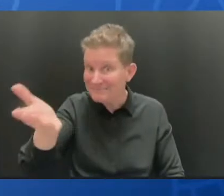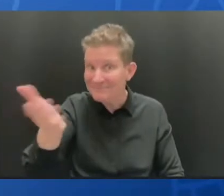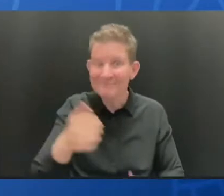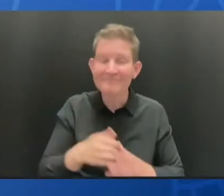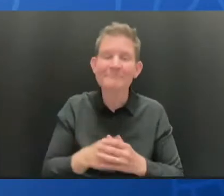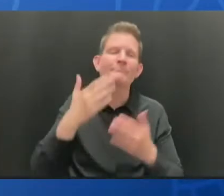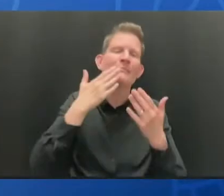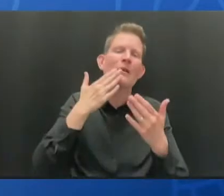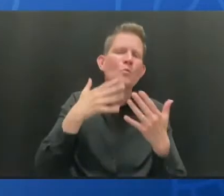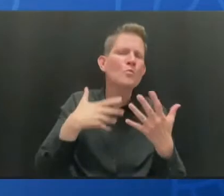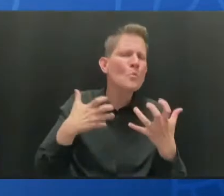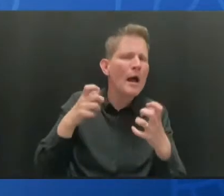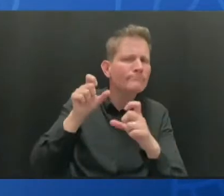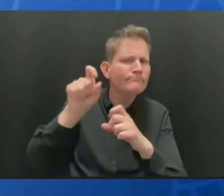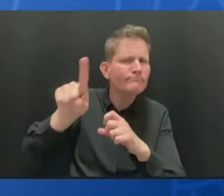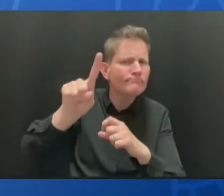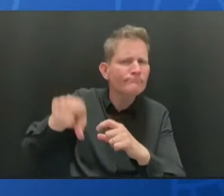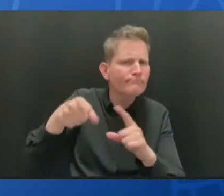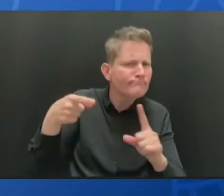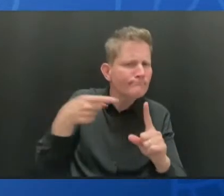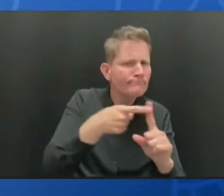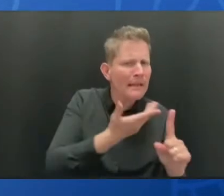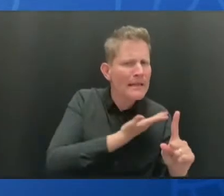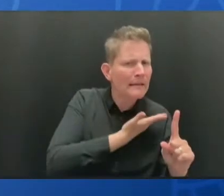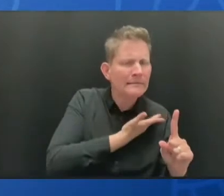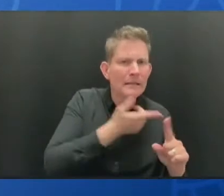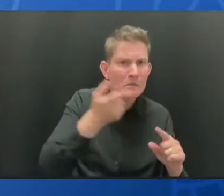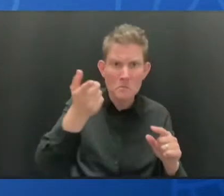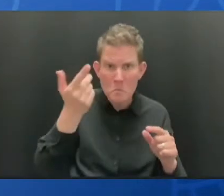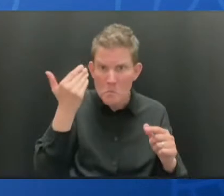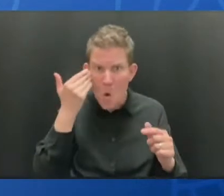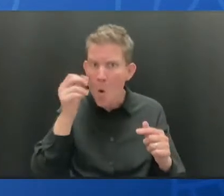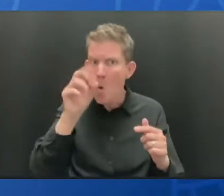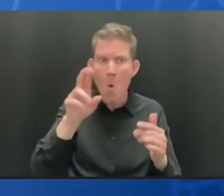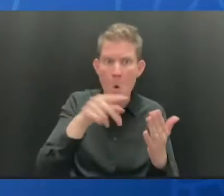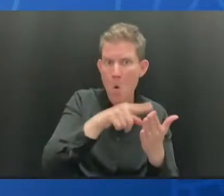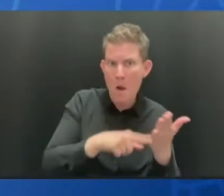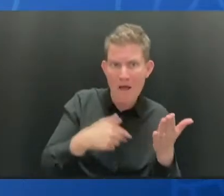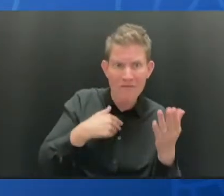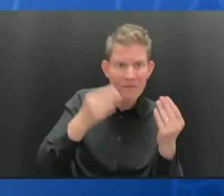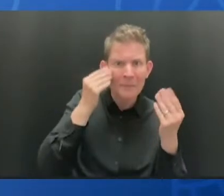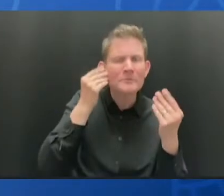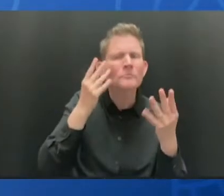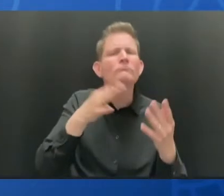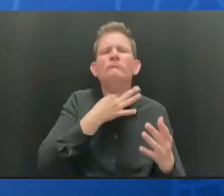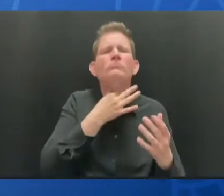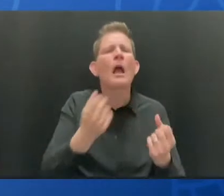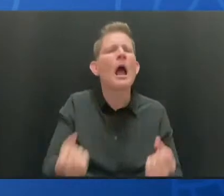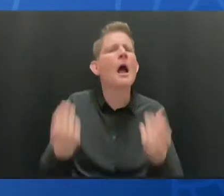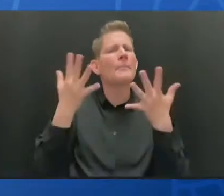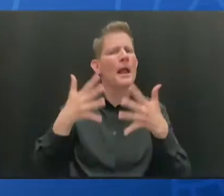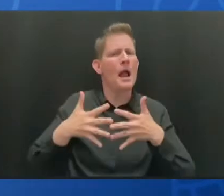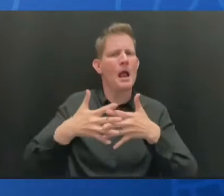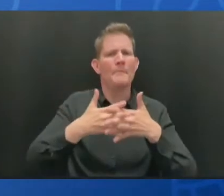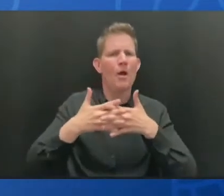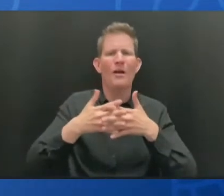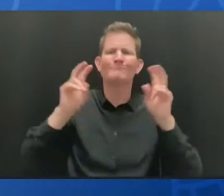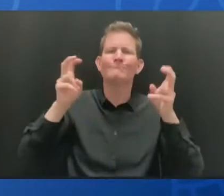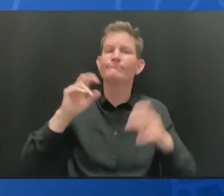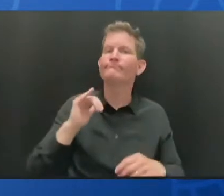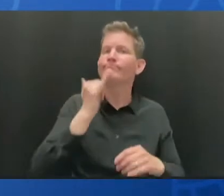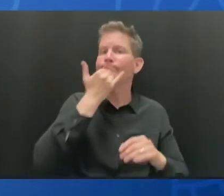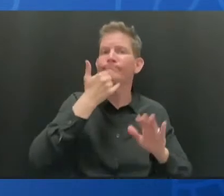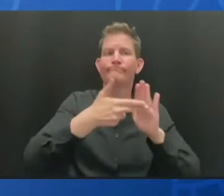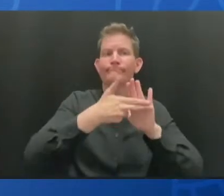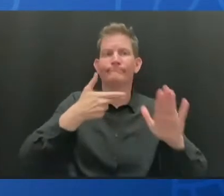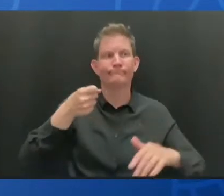you know off the top of your head, or is it written down someplace, how many Americans are currently designated as wrongfully detained in Venezuela? Yes,